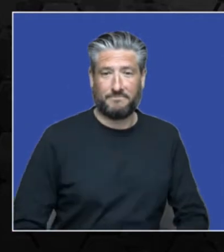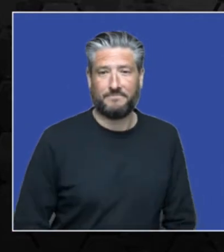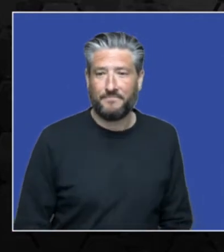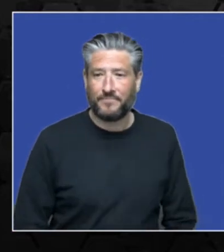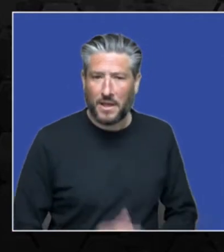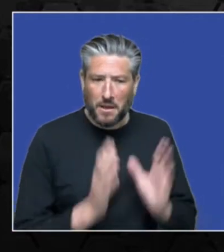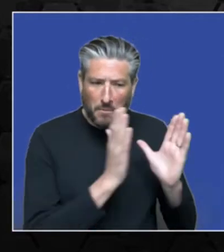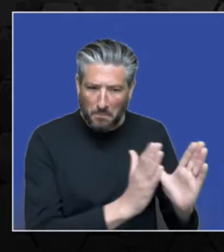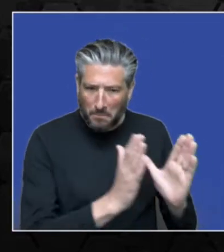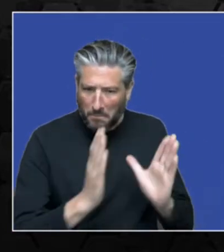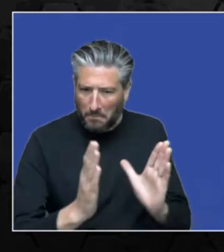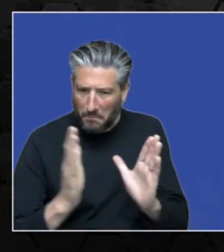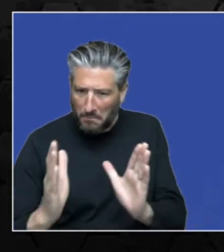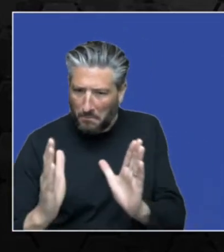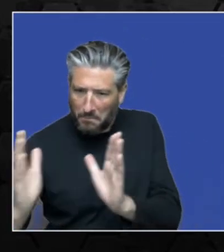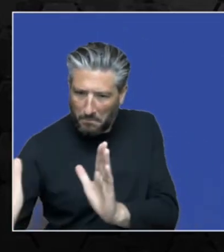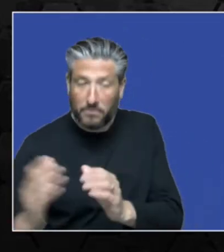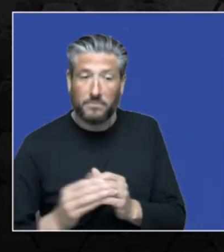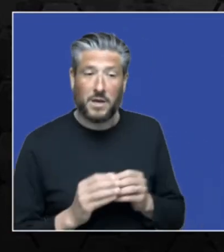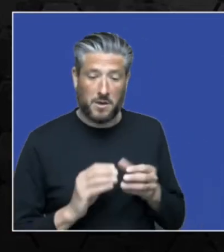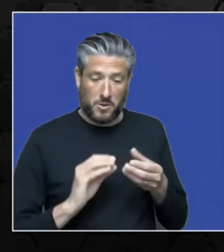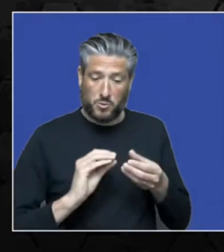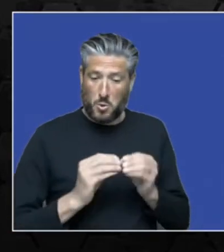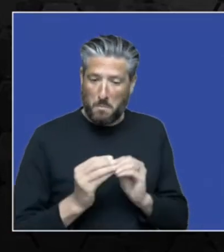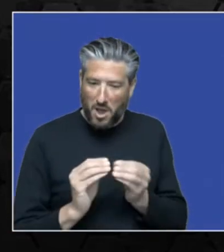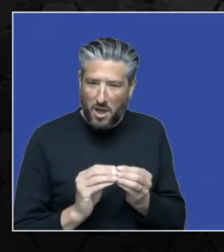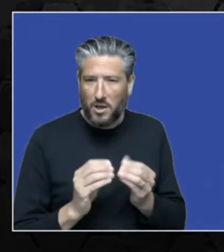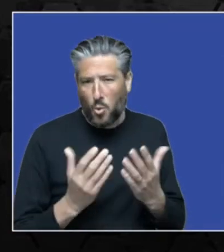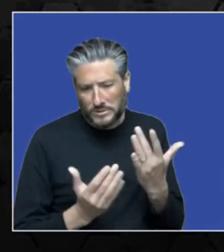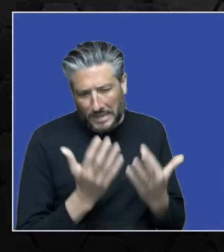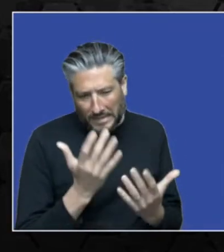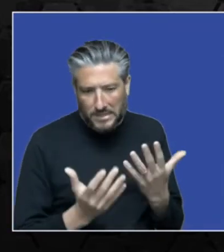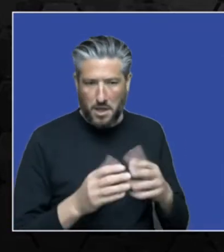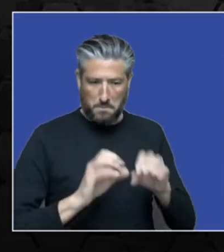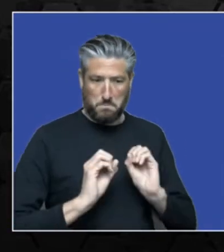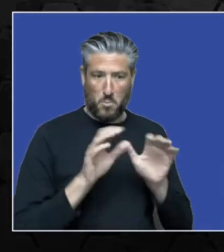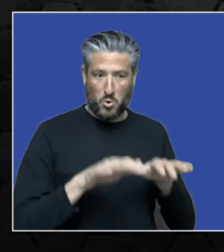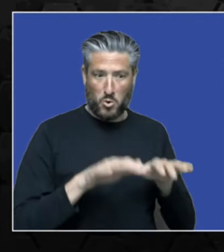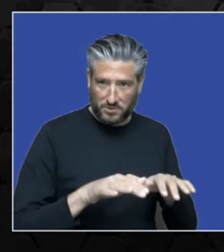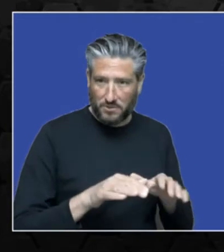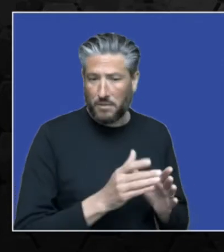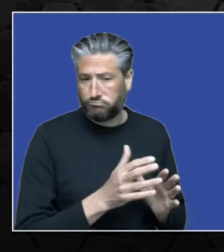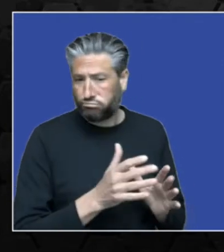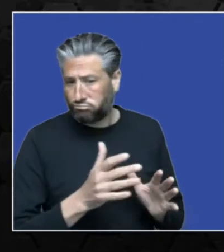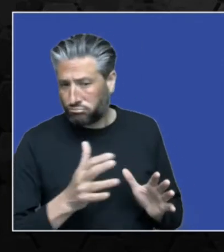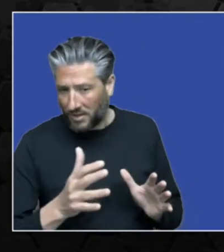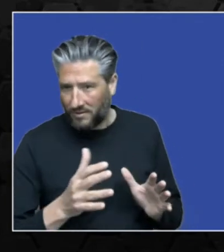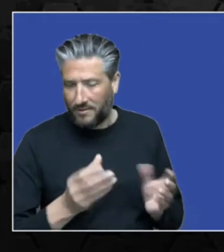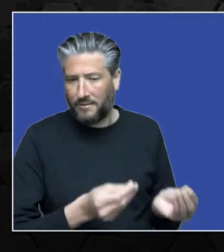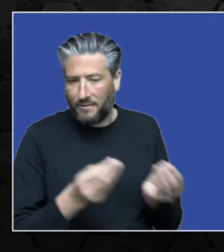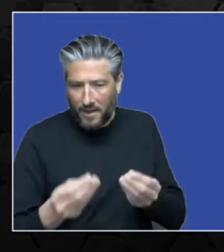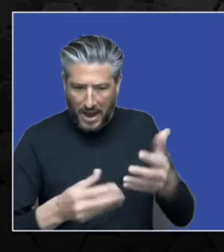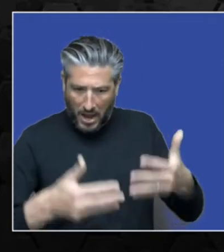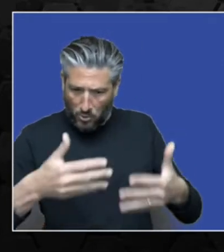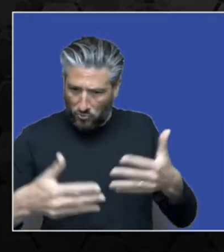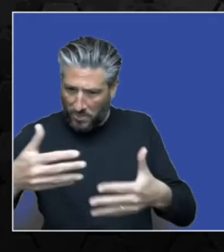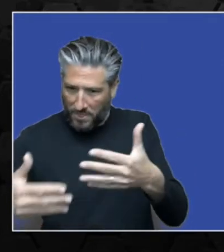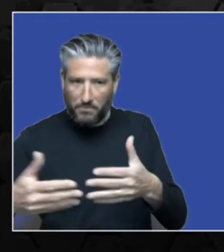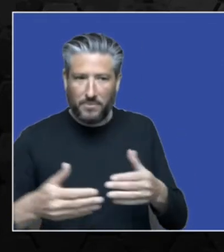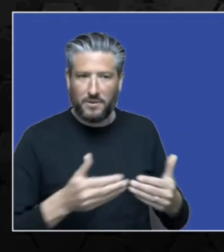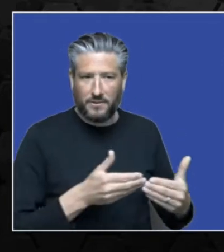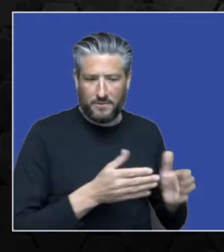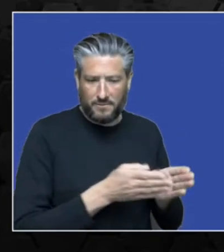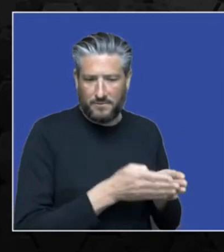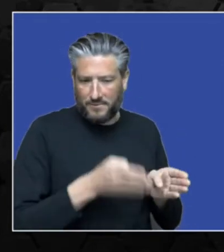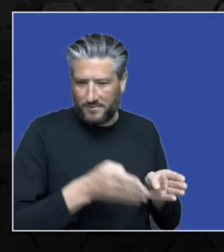the input data over here, but you will also be having like the particular answer for this, and then you pass it to the algorithm and stuff. Now, classification